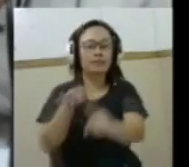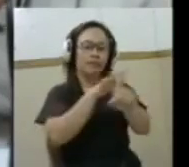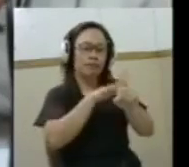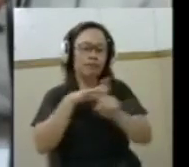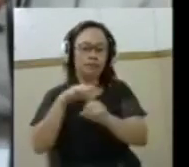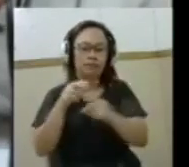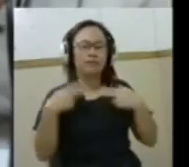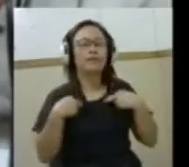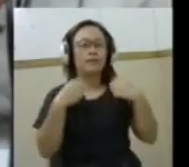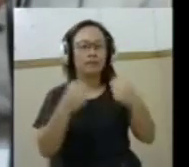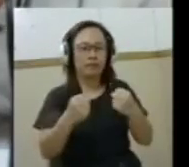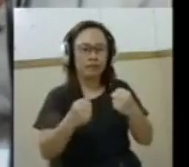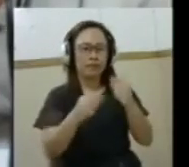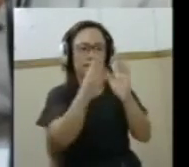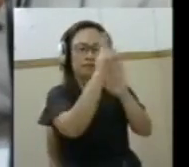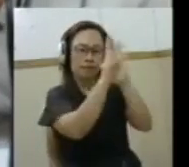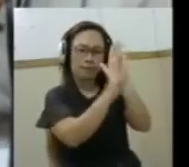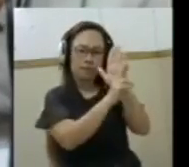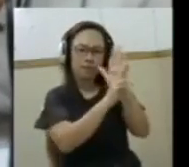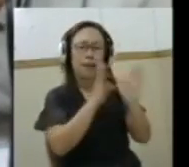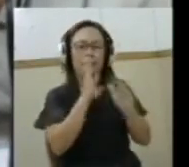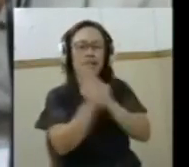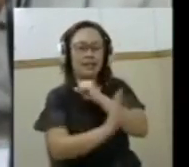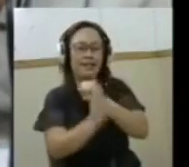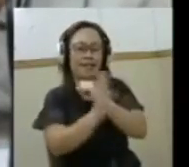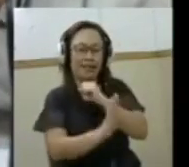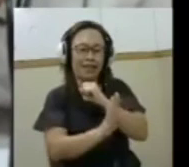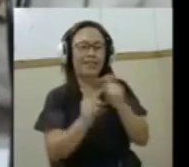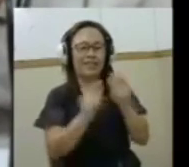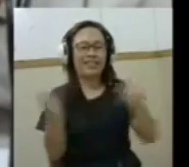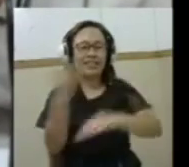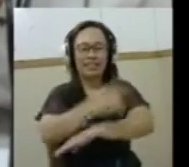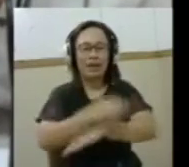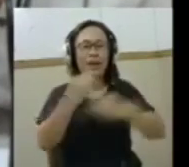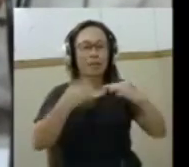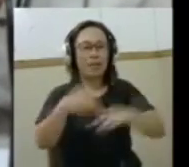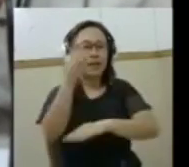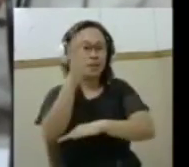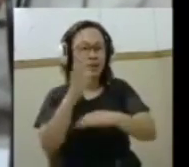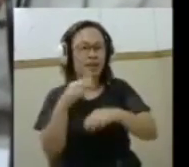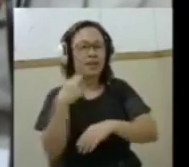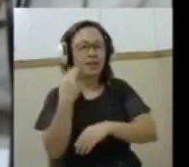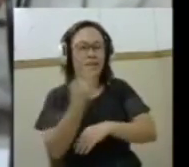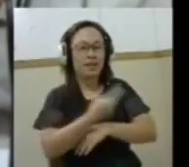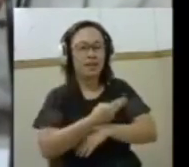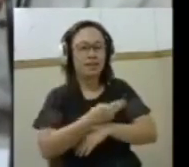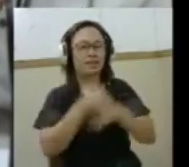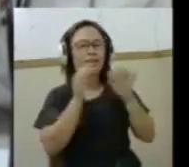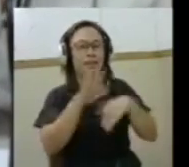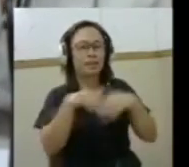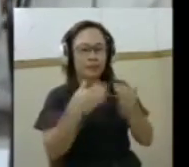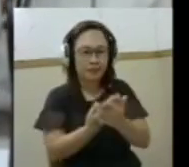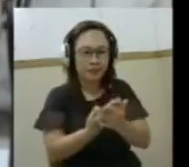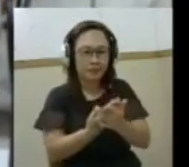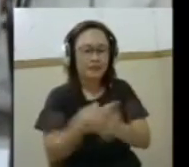health protocols and be safe. Yes, it's a great day. May God bless us all. Be with us again next time.